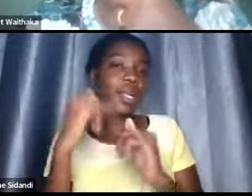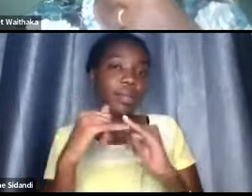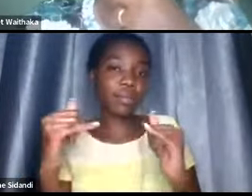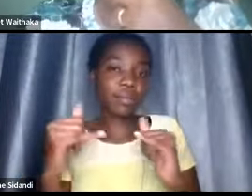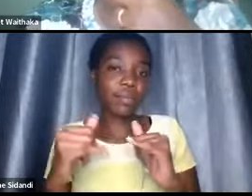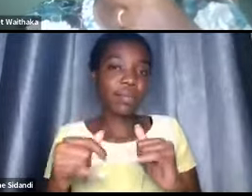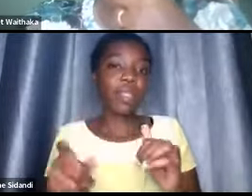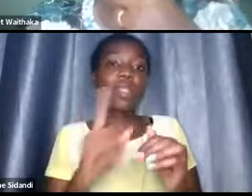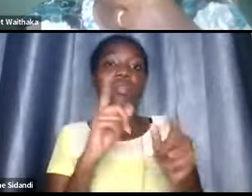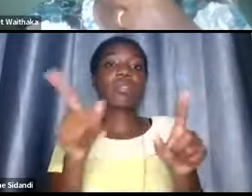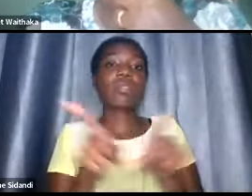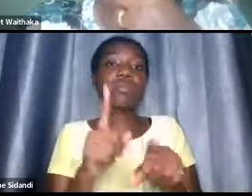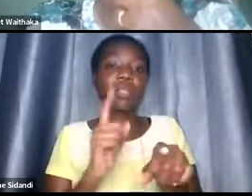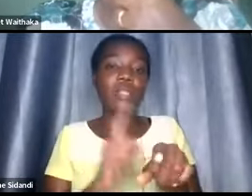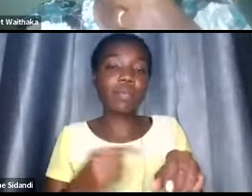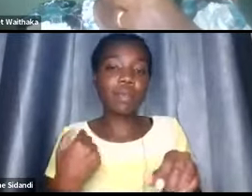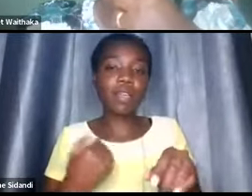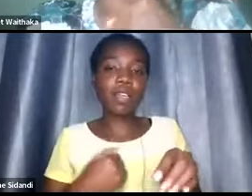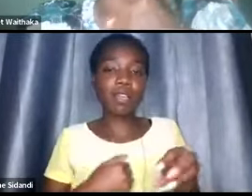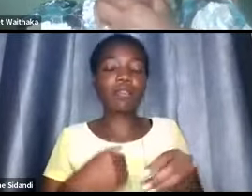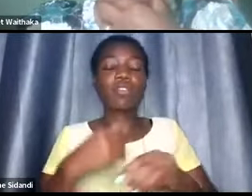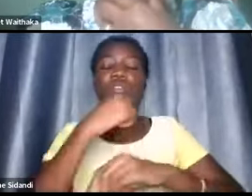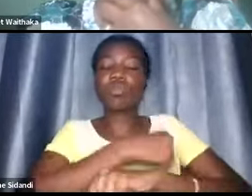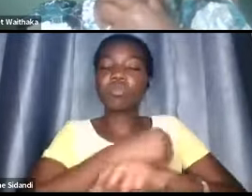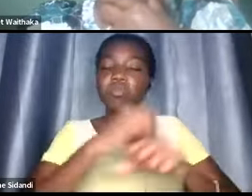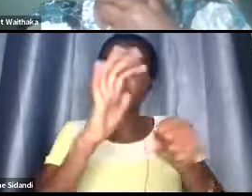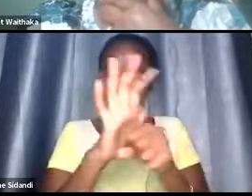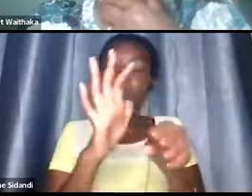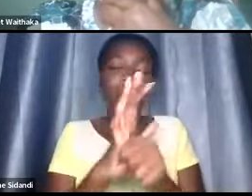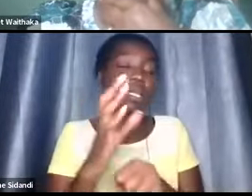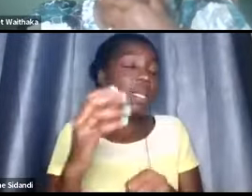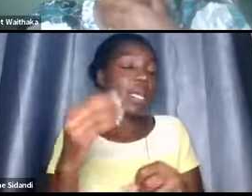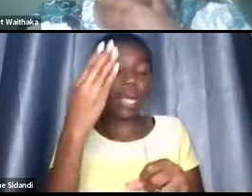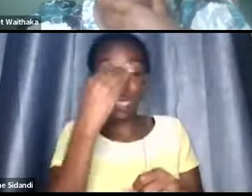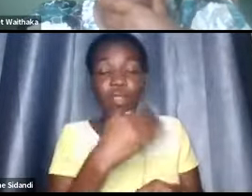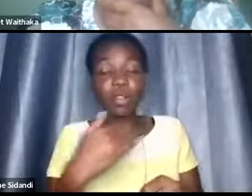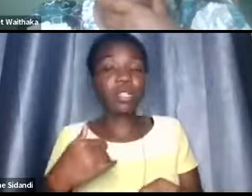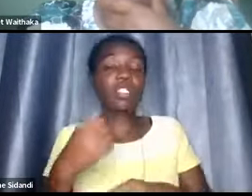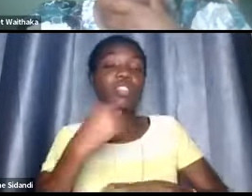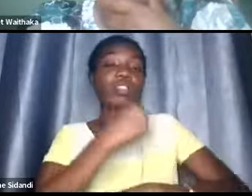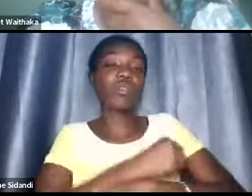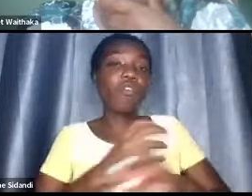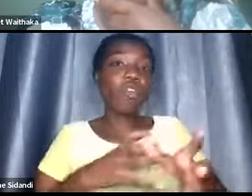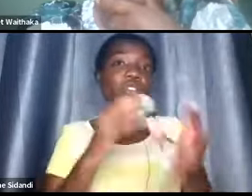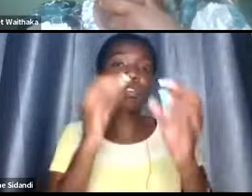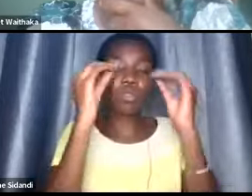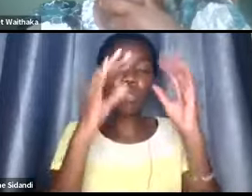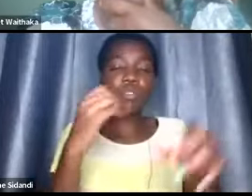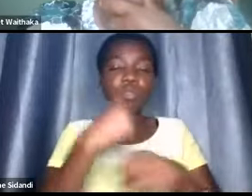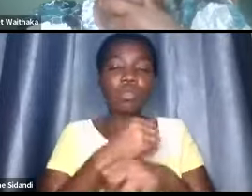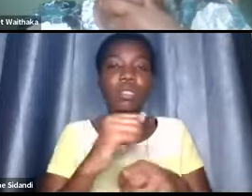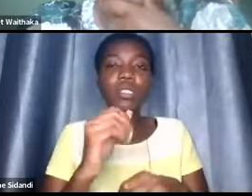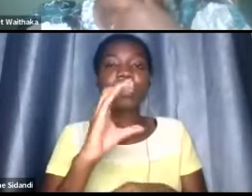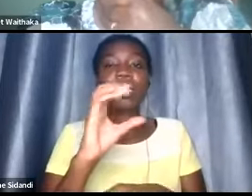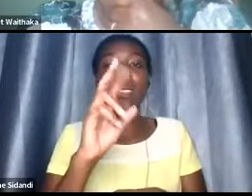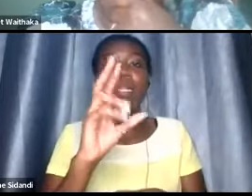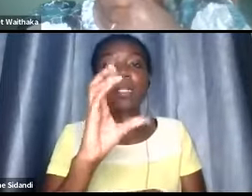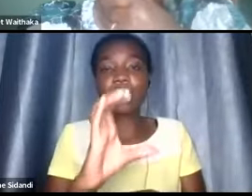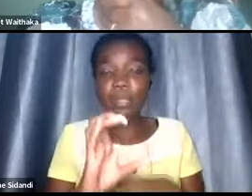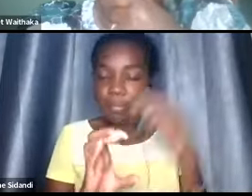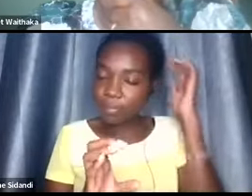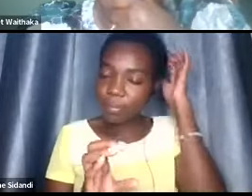also find that very many schools, specifically Catholic schools, force their students to do CRE. Not everybody wants to do CRE.